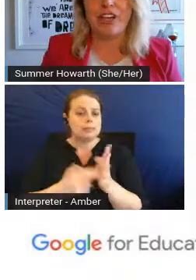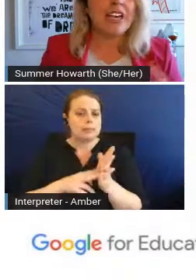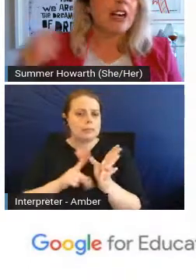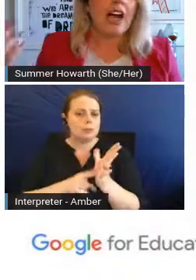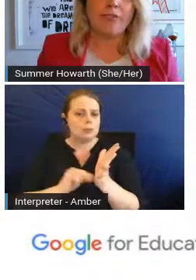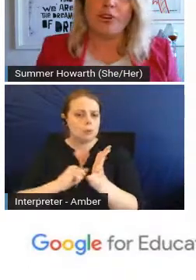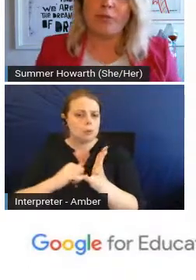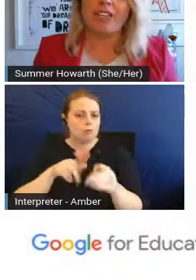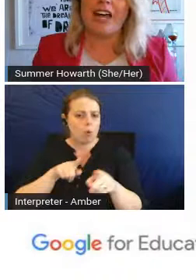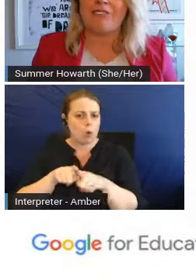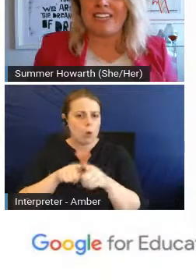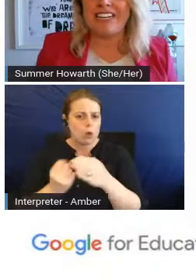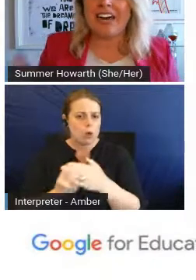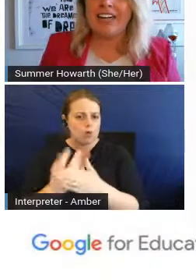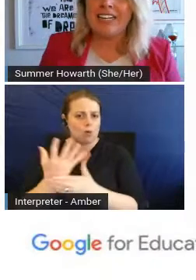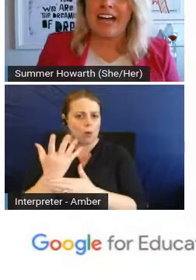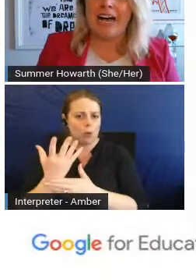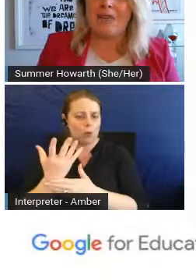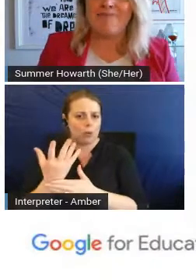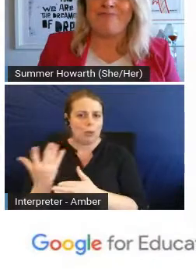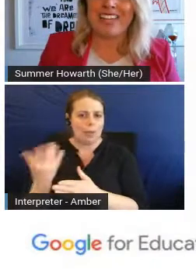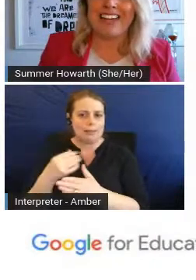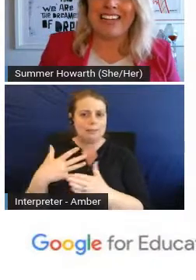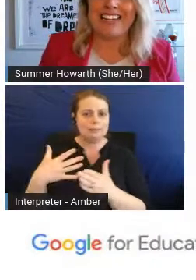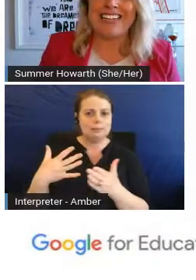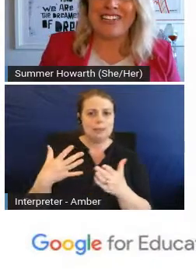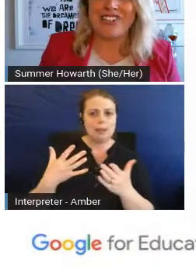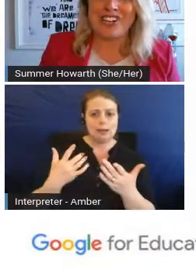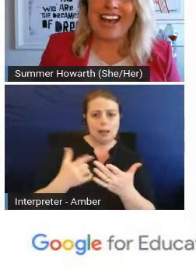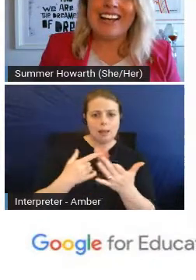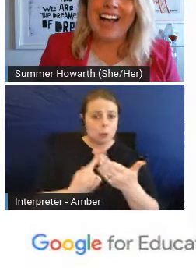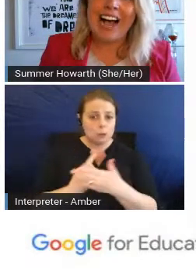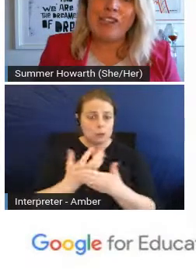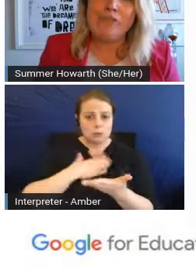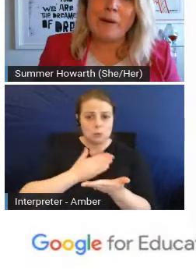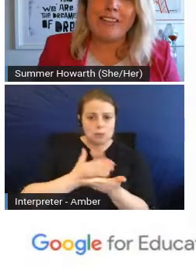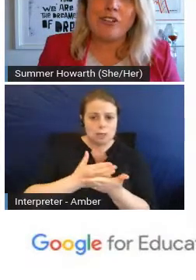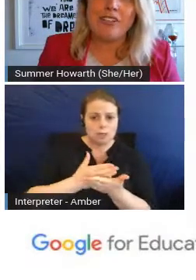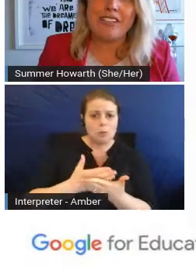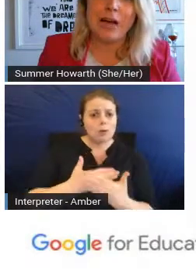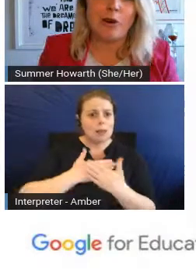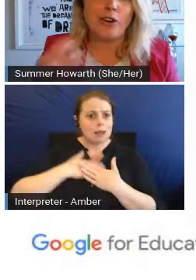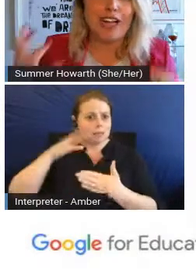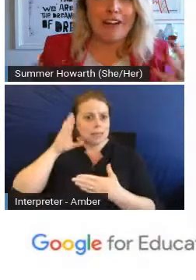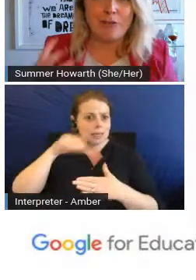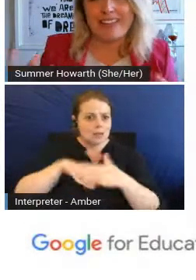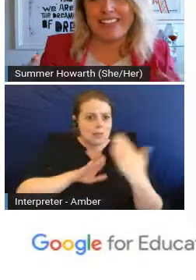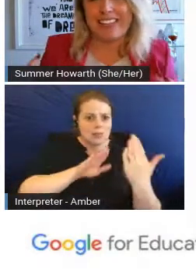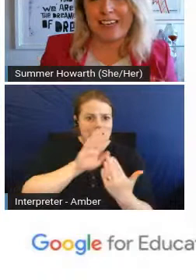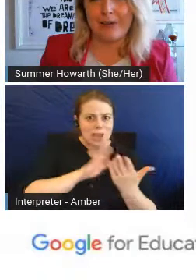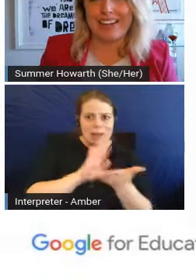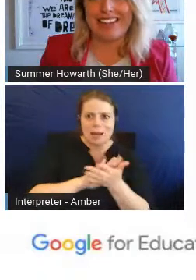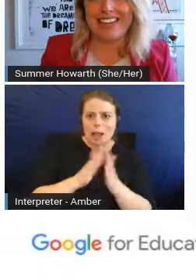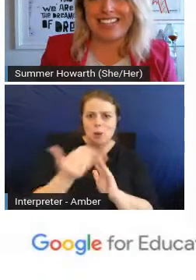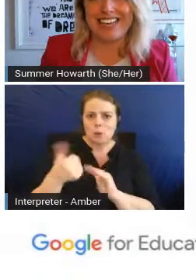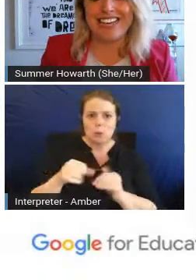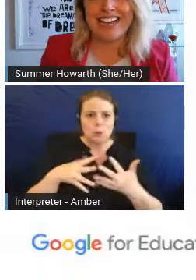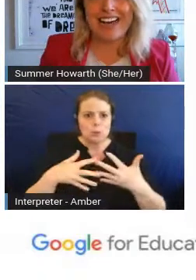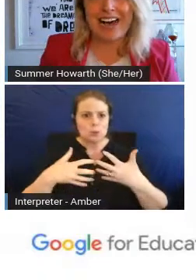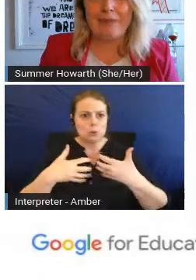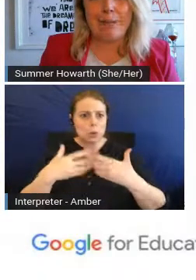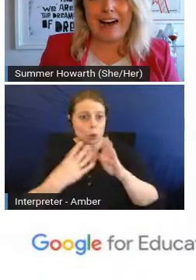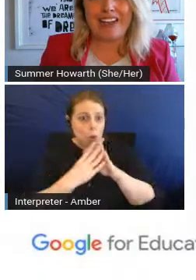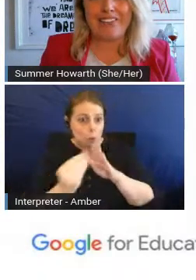with you. And, of course, we'd love to hear in the chat how you've been using that model. Have you been thinking about things